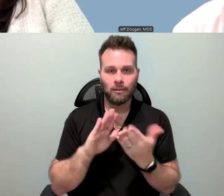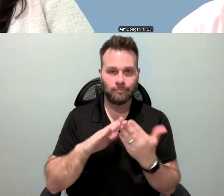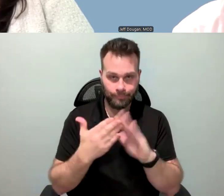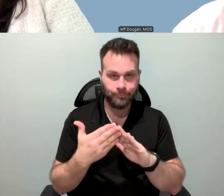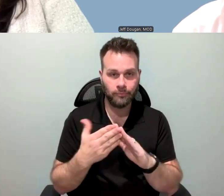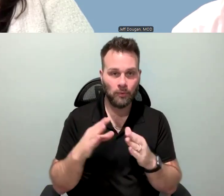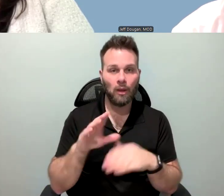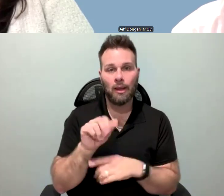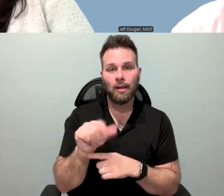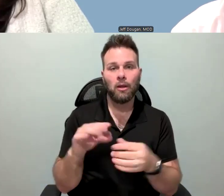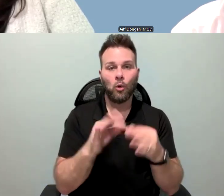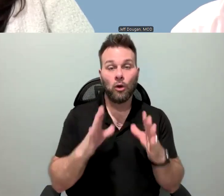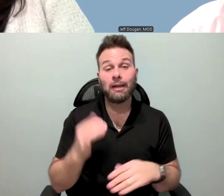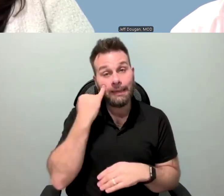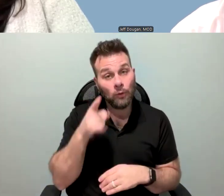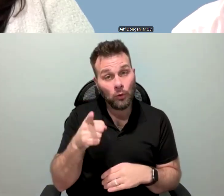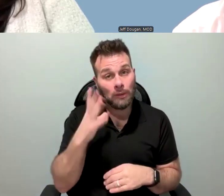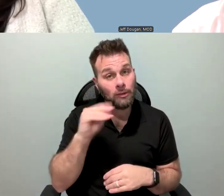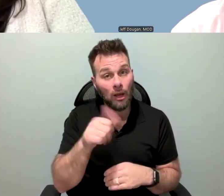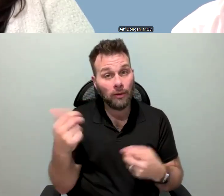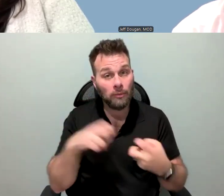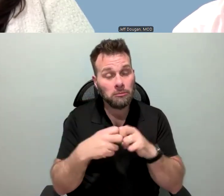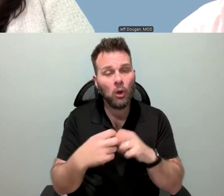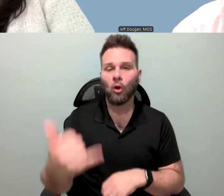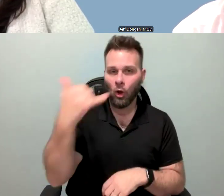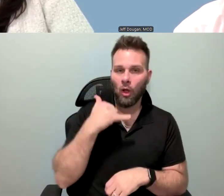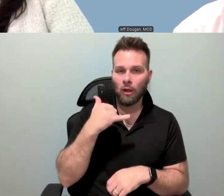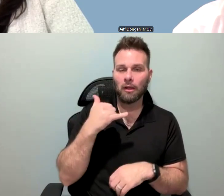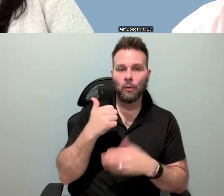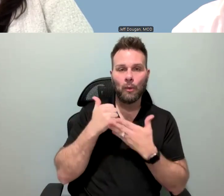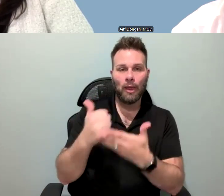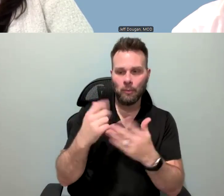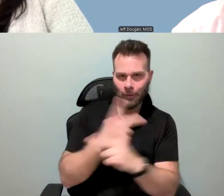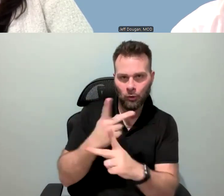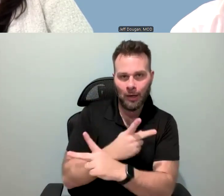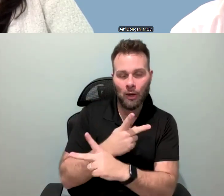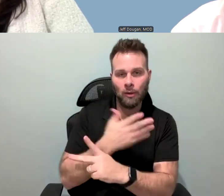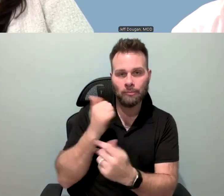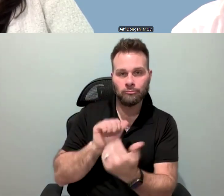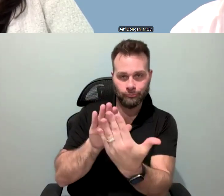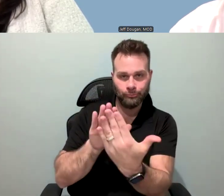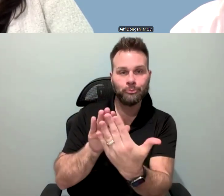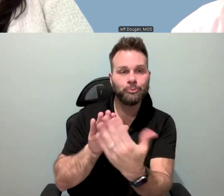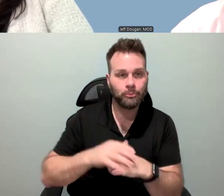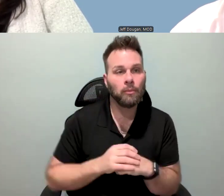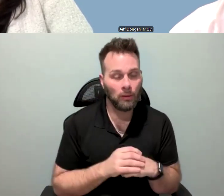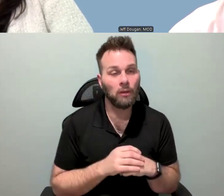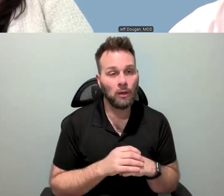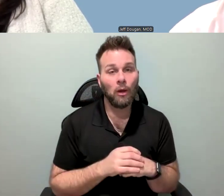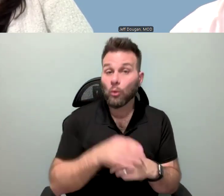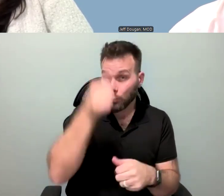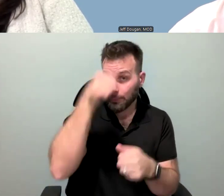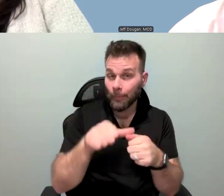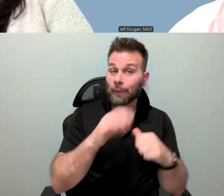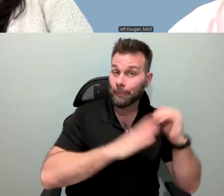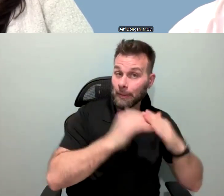some other issues, you can also give us a call and we can try to help you figure out a strategy to help. Remember, your building inspector,